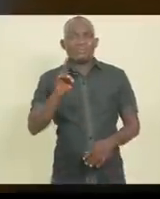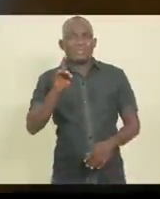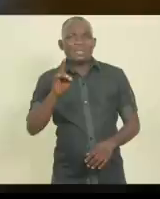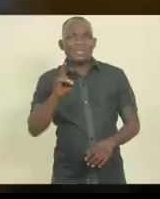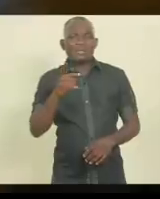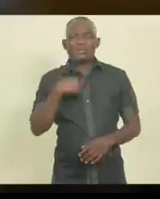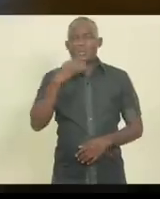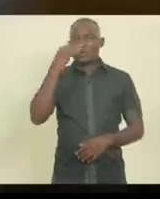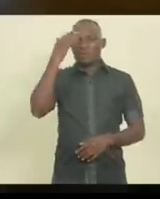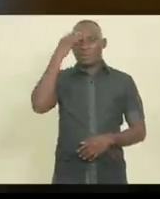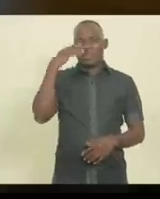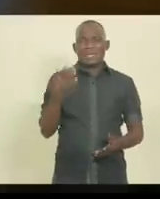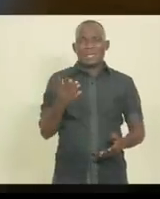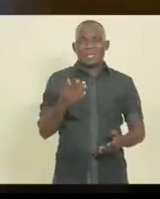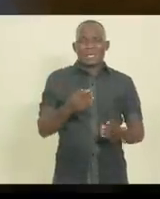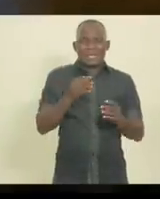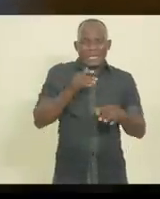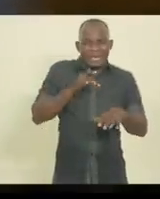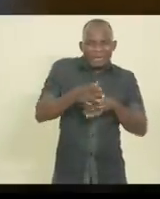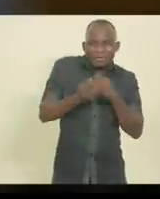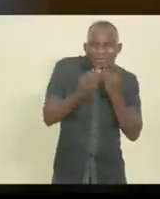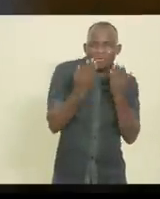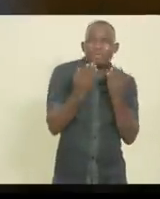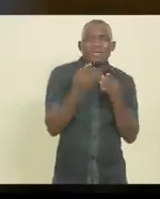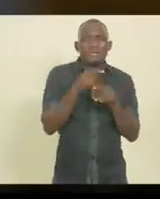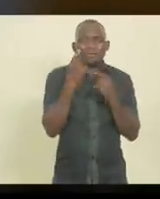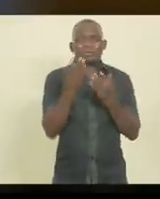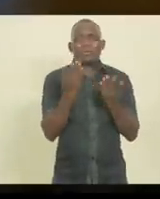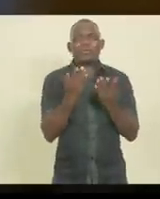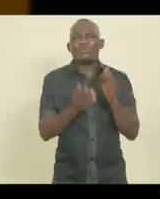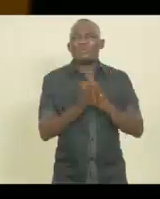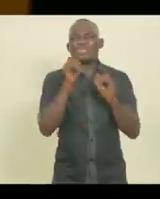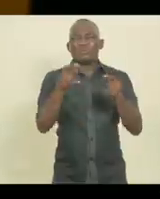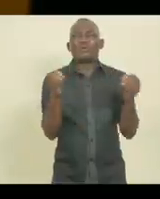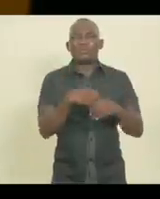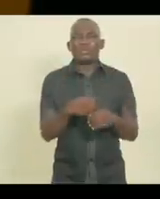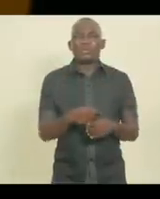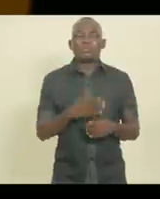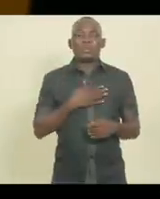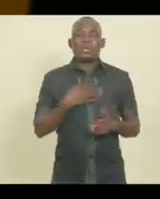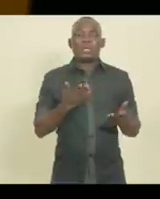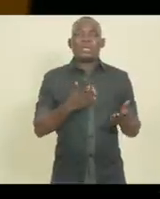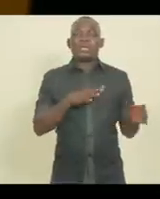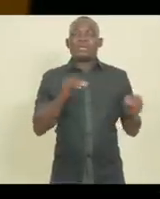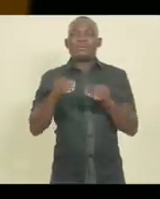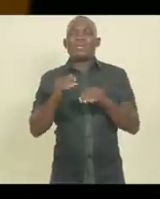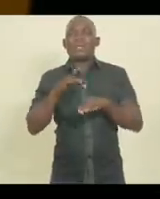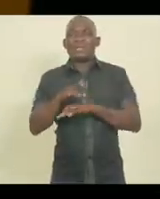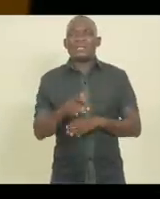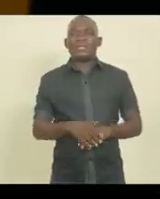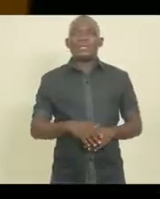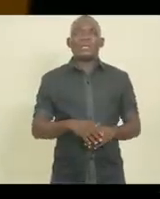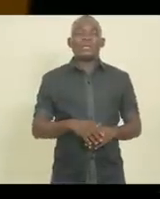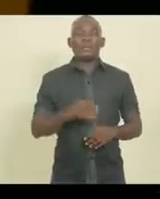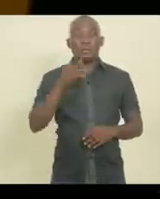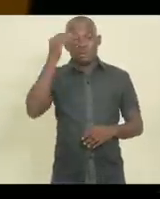I know. I woke up very early and because I wanted to beat traffic and leave the house early. But